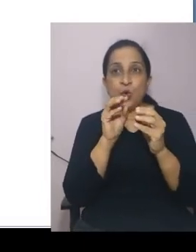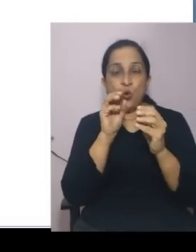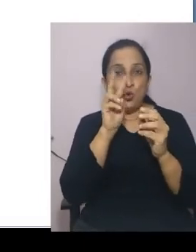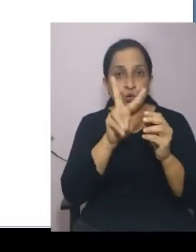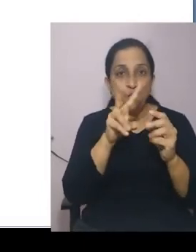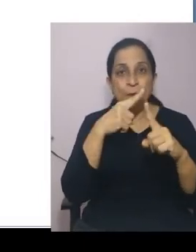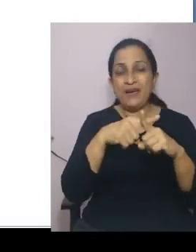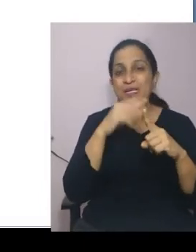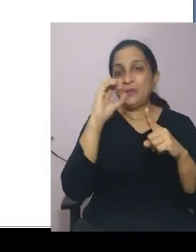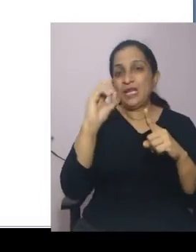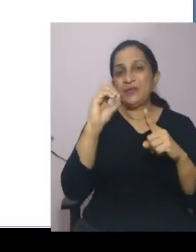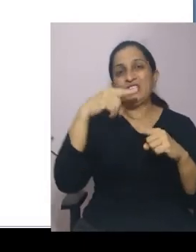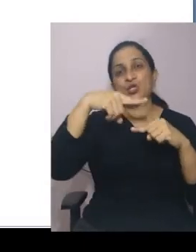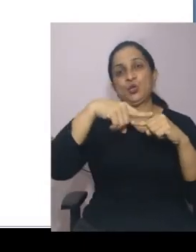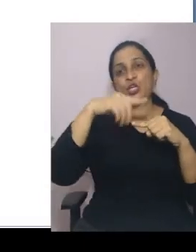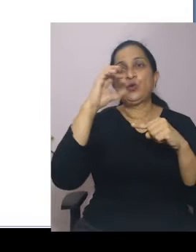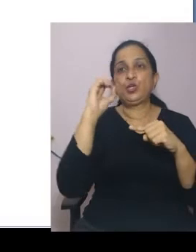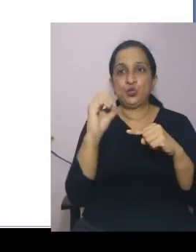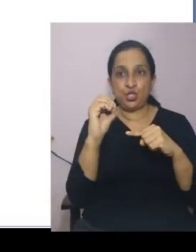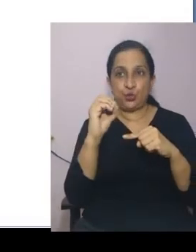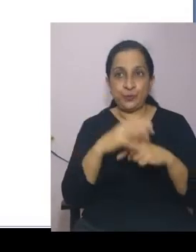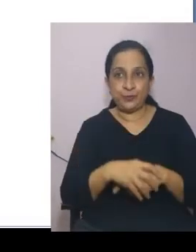first find out.